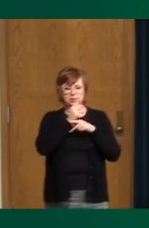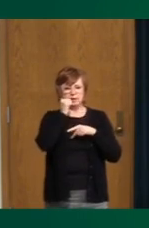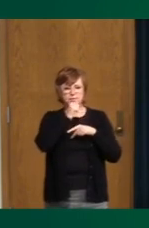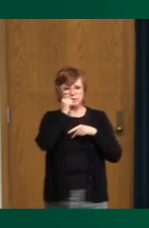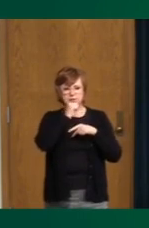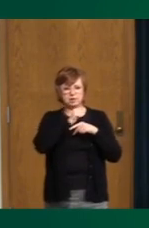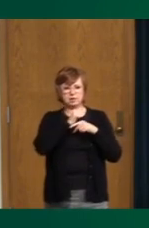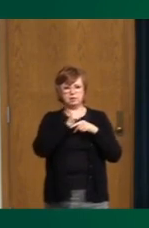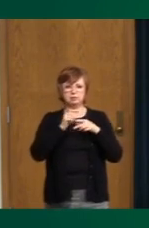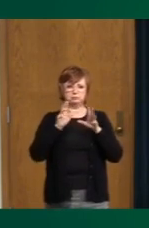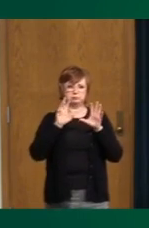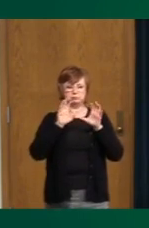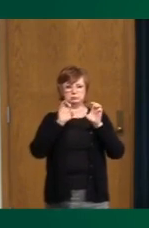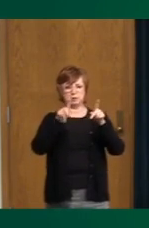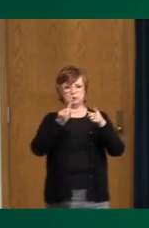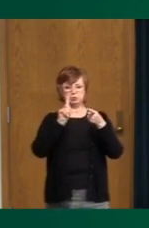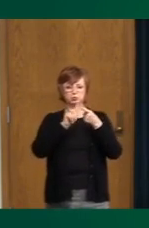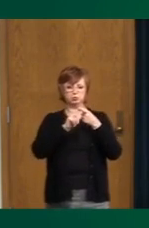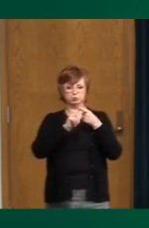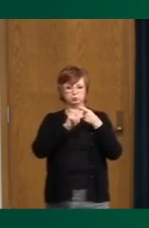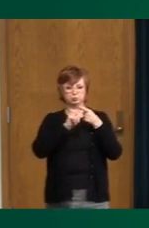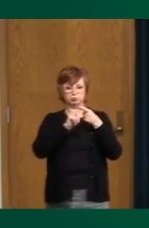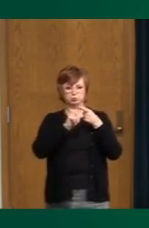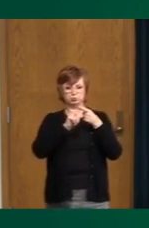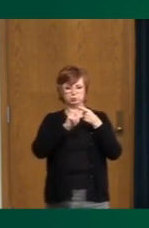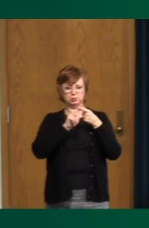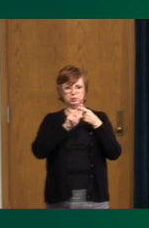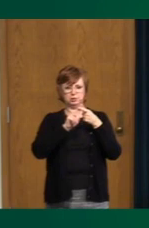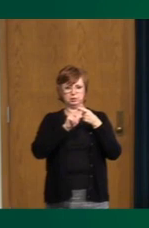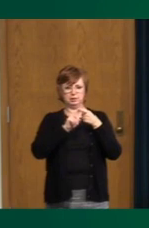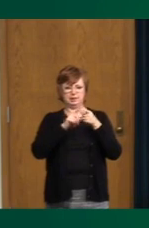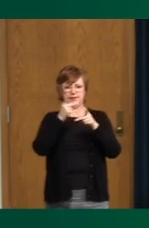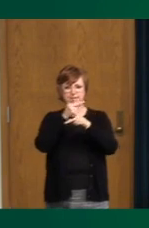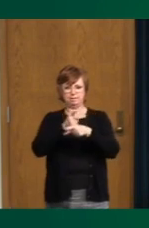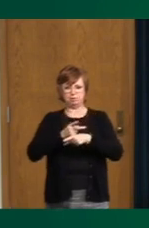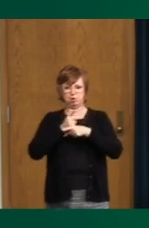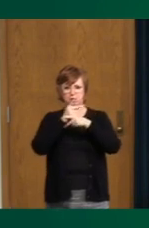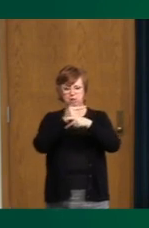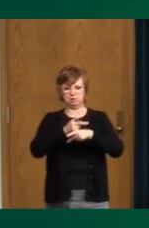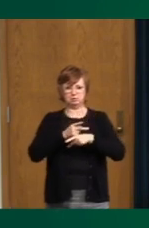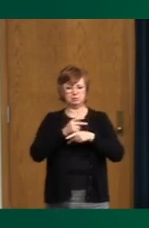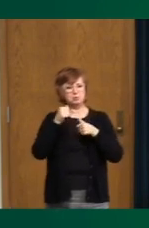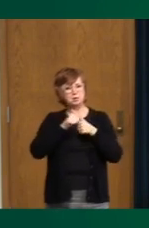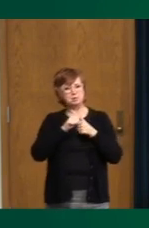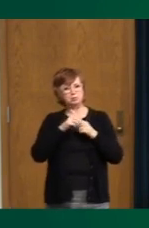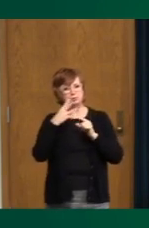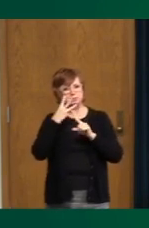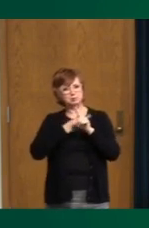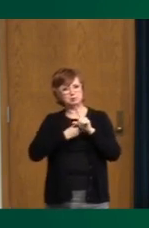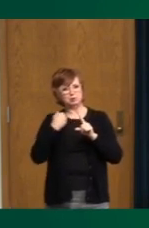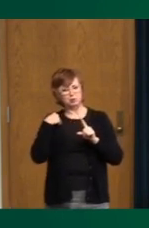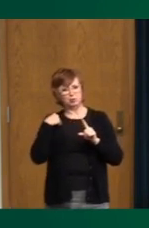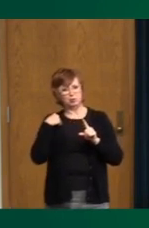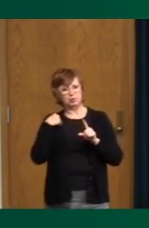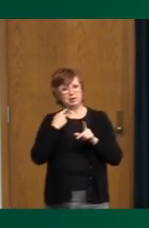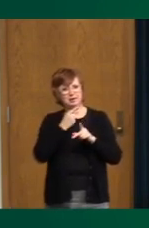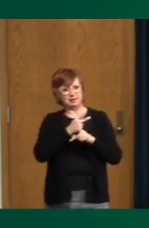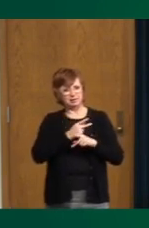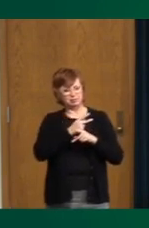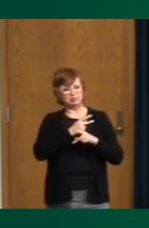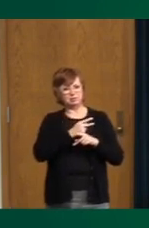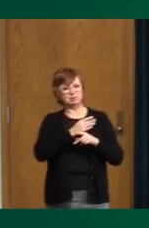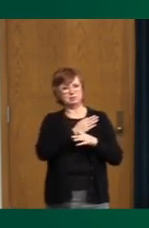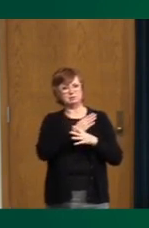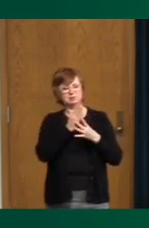day, get back to that just a little bit level of caution like we had about 6 months ago, that we will have